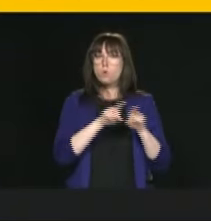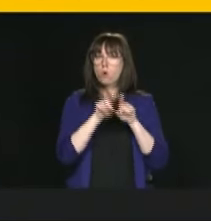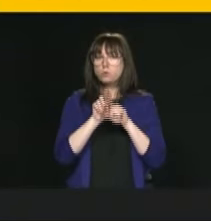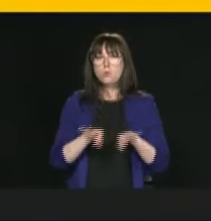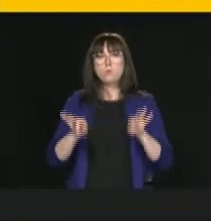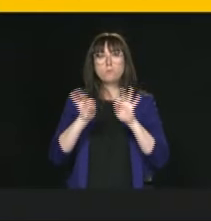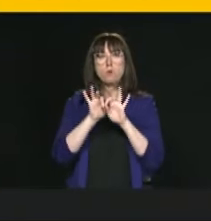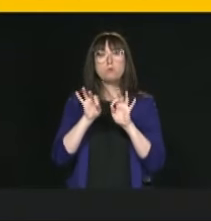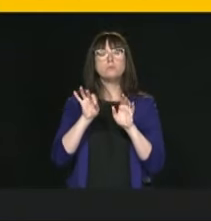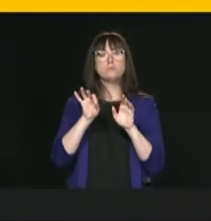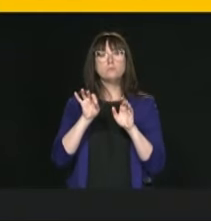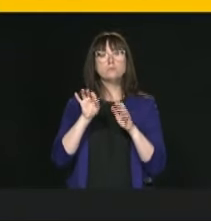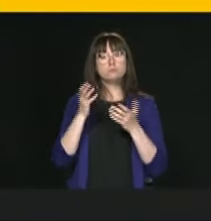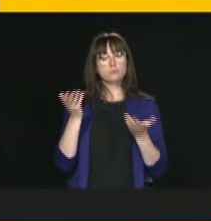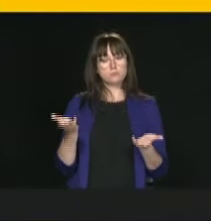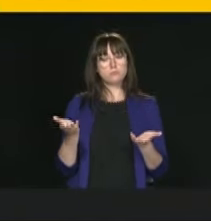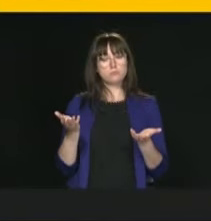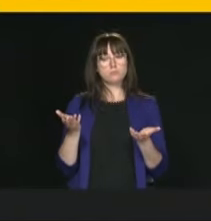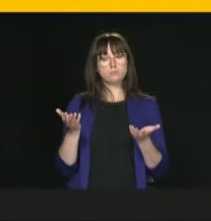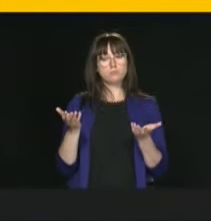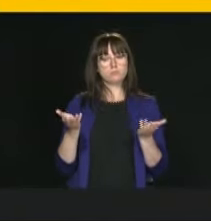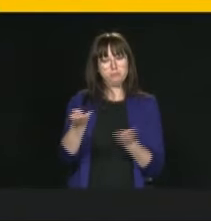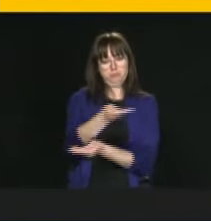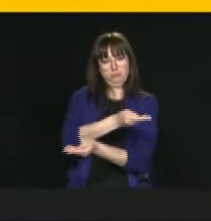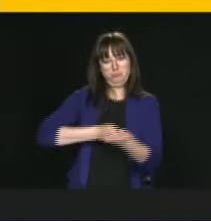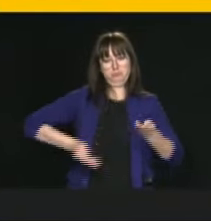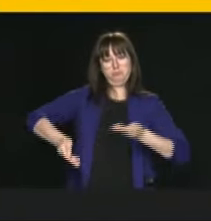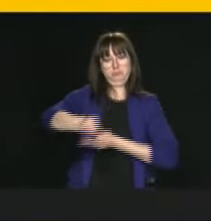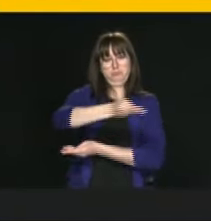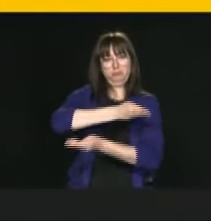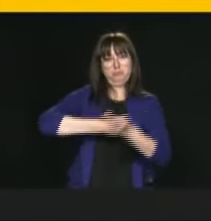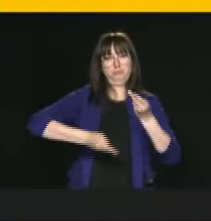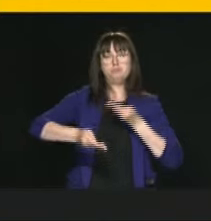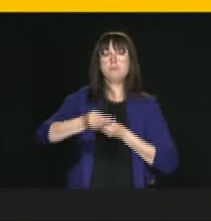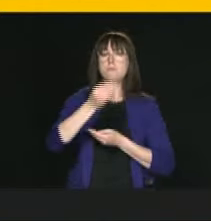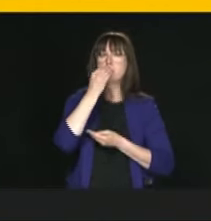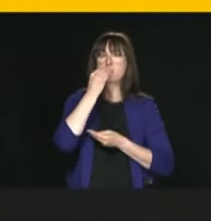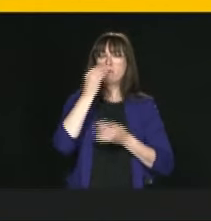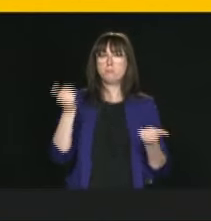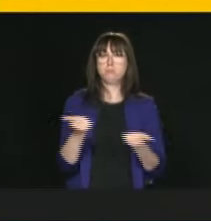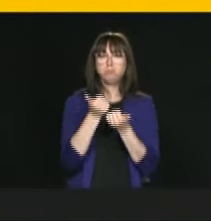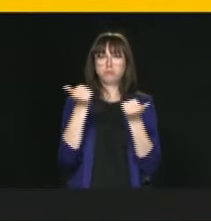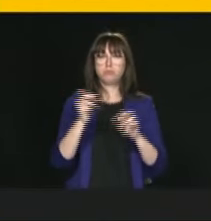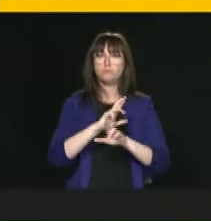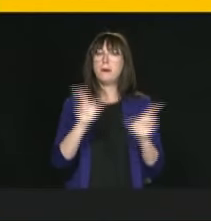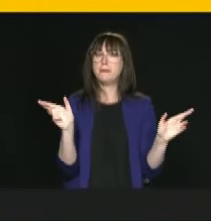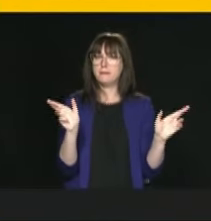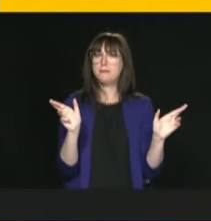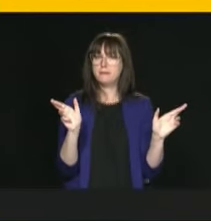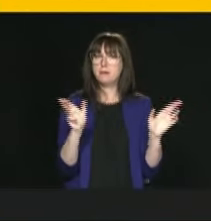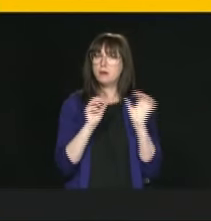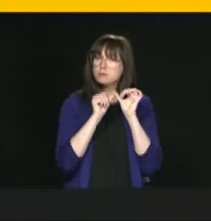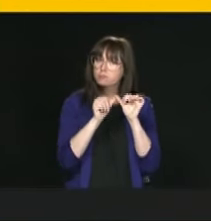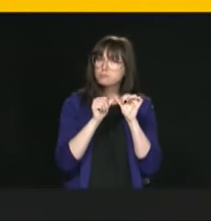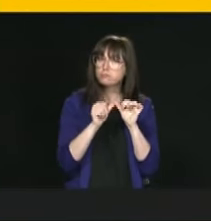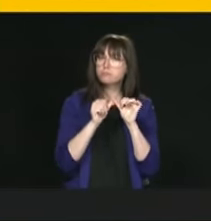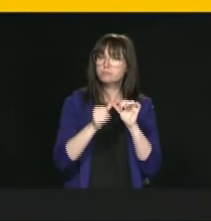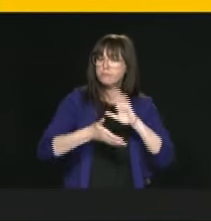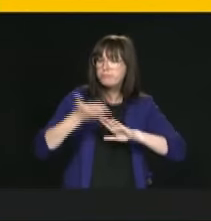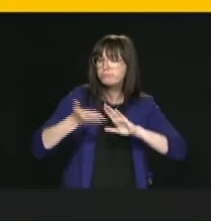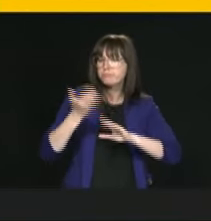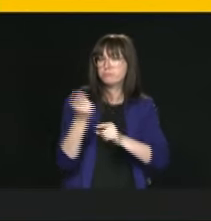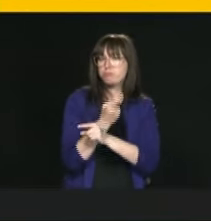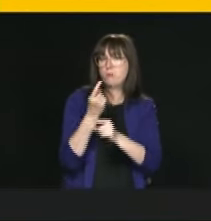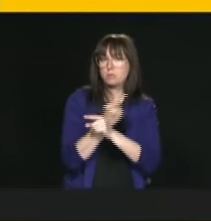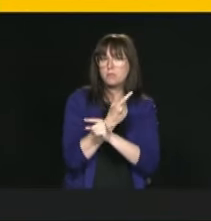ensuring that those supply chains continue to operate clearly and robustly for Canadians